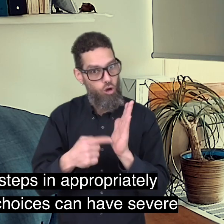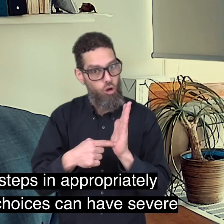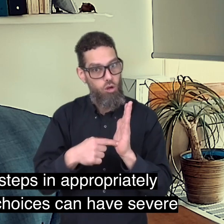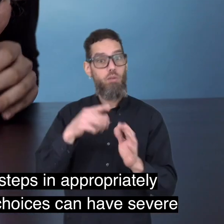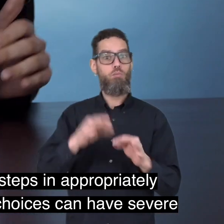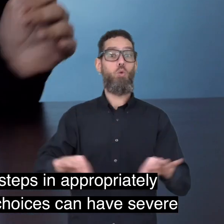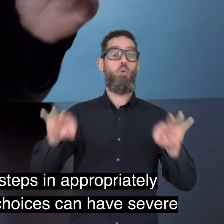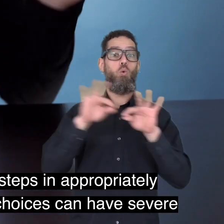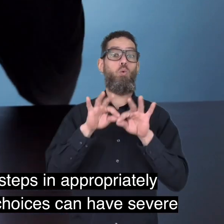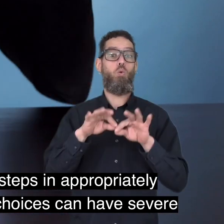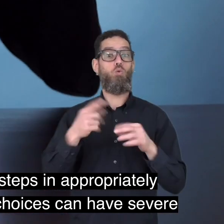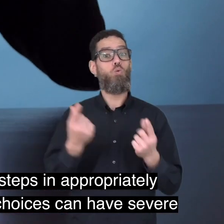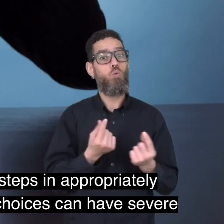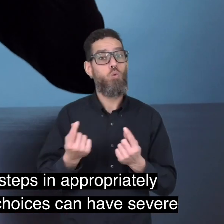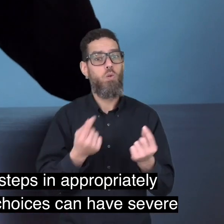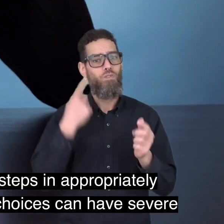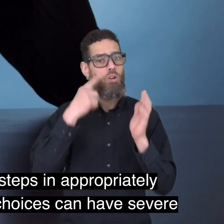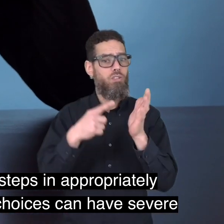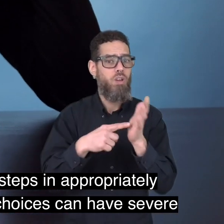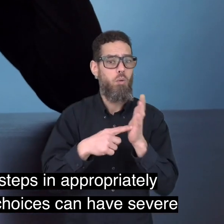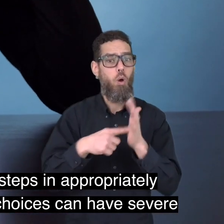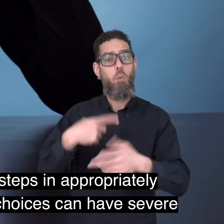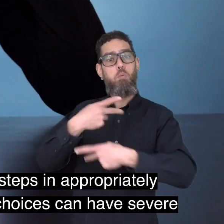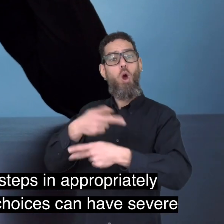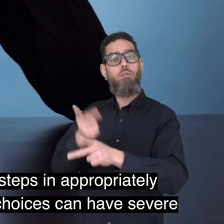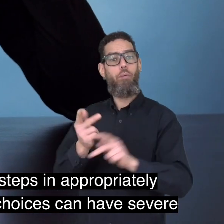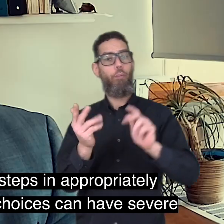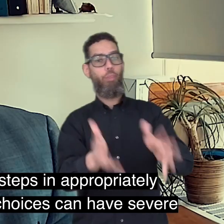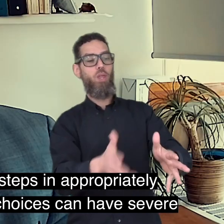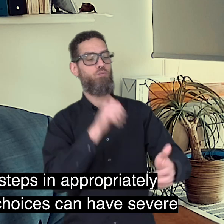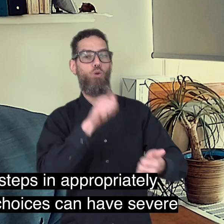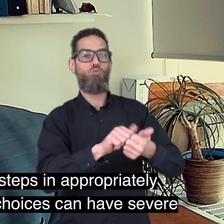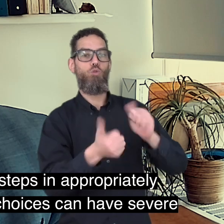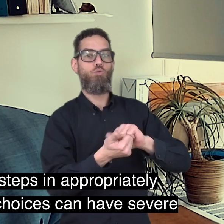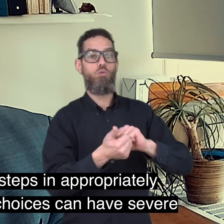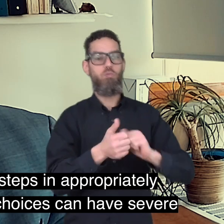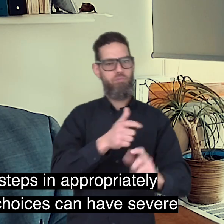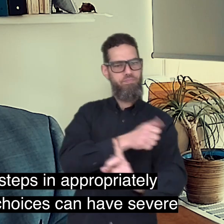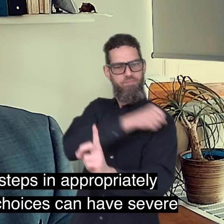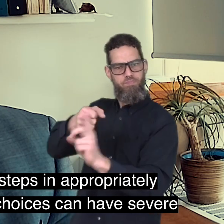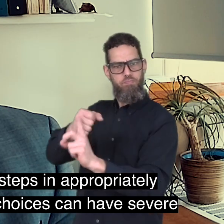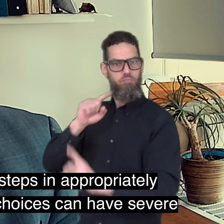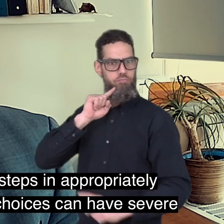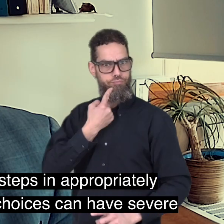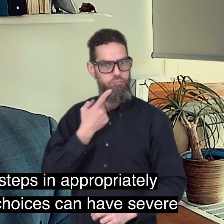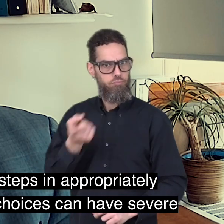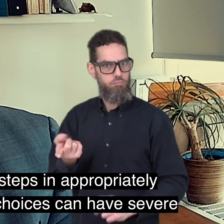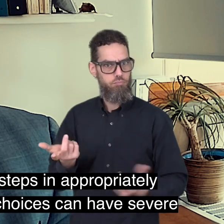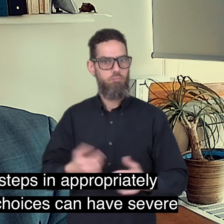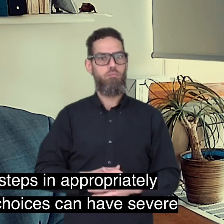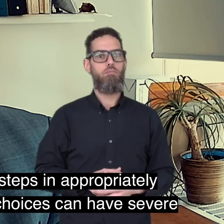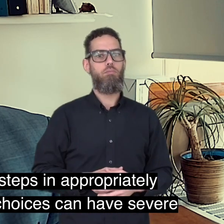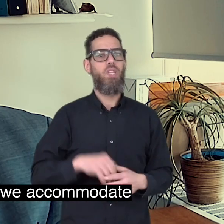in appropriately accommodating, as for example, failing to modify product choices, can have severe and harmful consequences